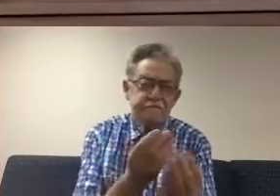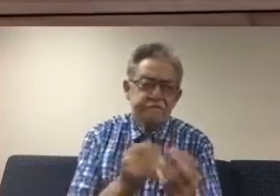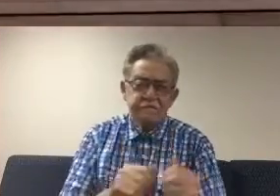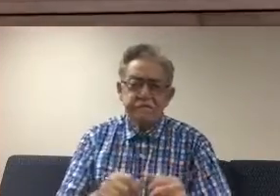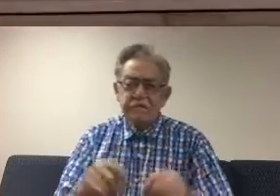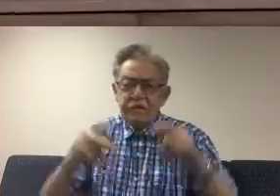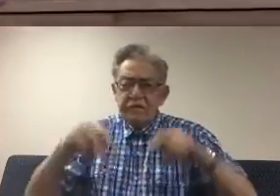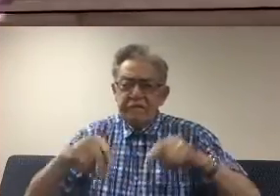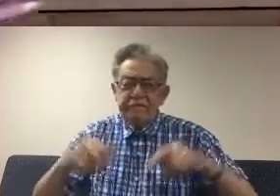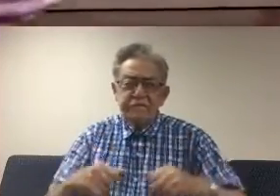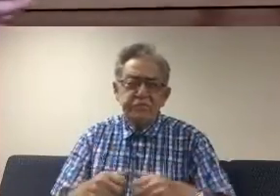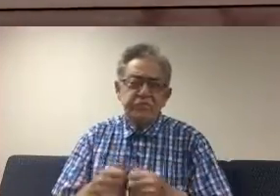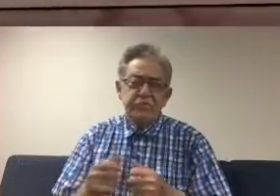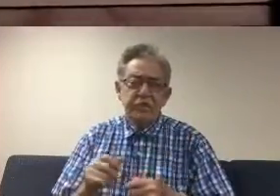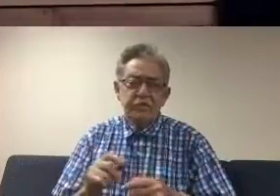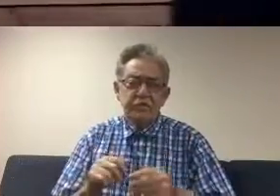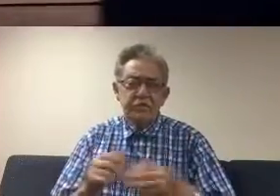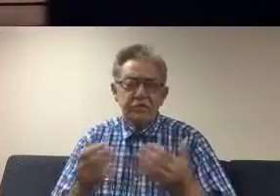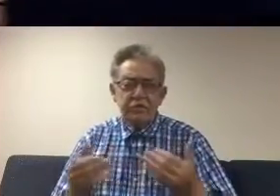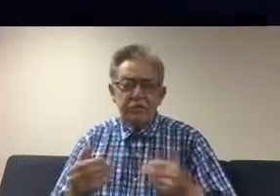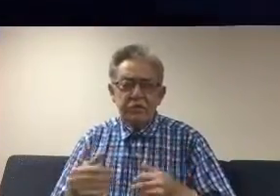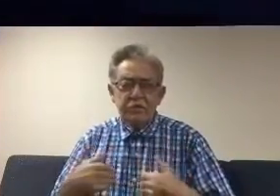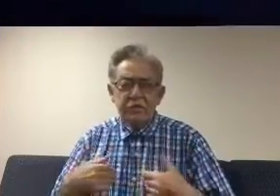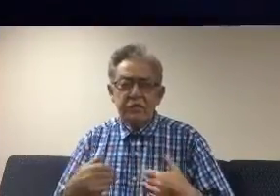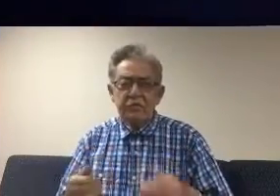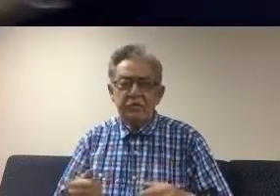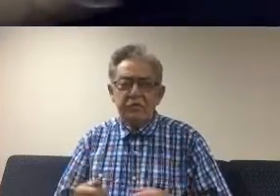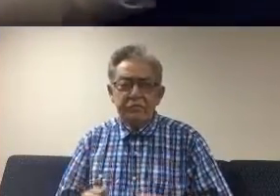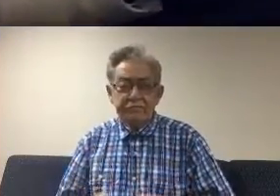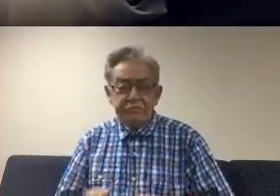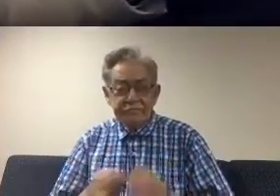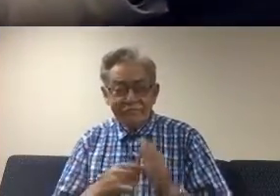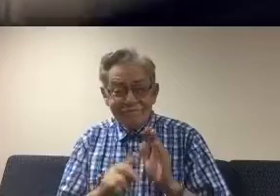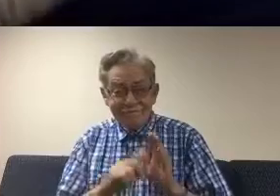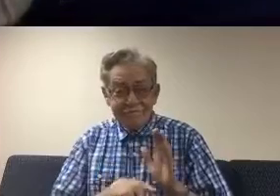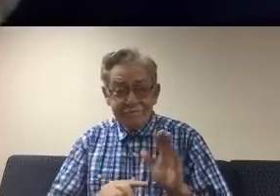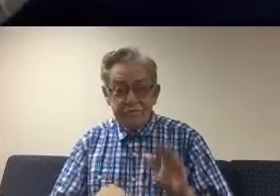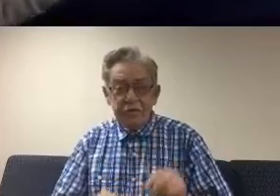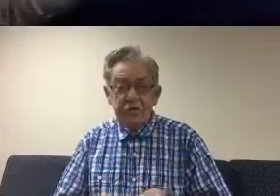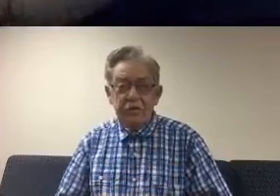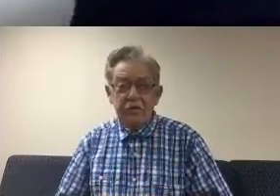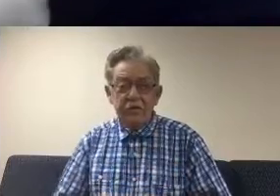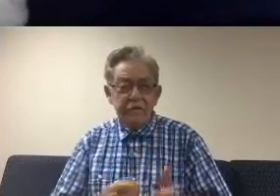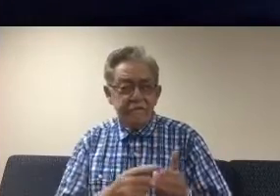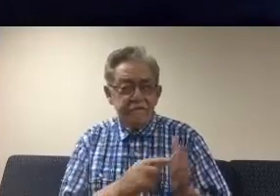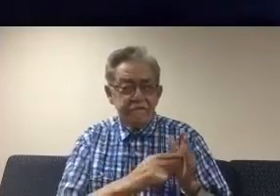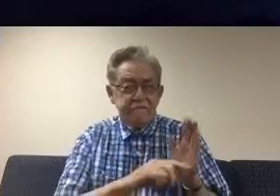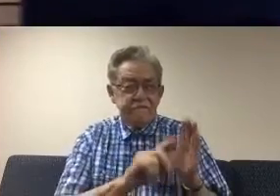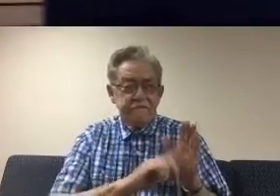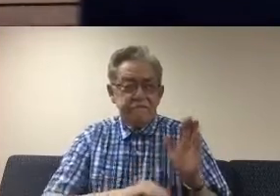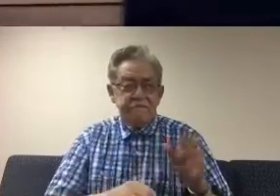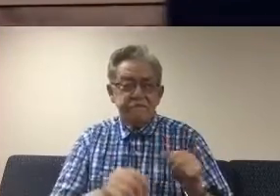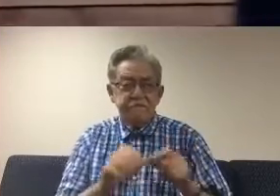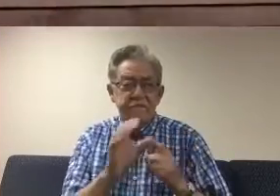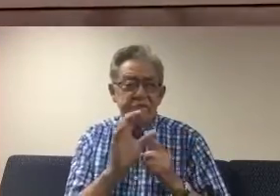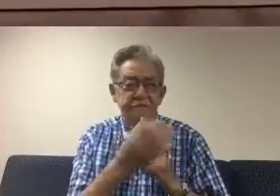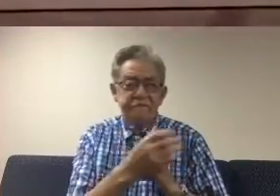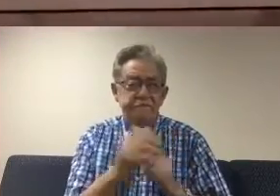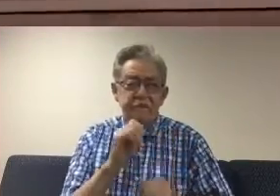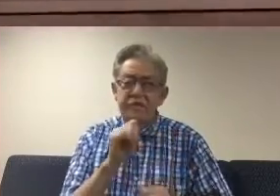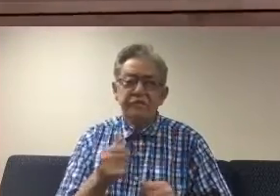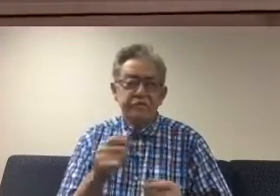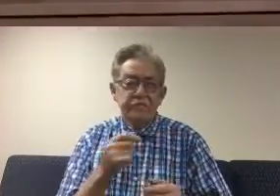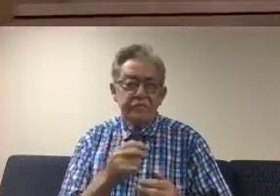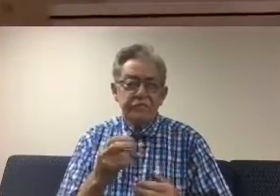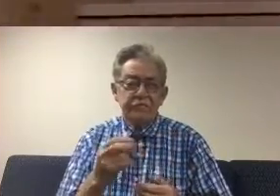this person because they're yelling louder than anybody and I don't want to be canceled. The cancel culture, that's nothing new. Maybe